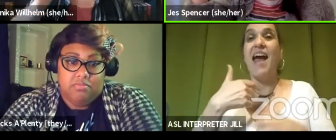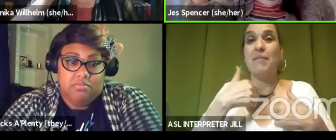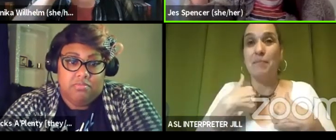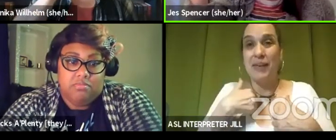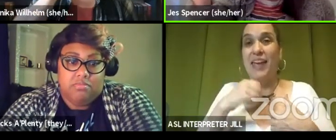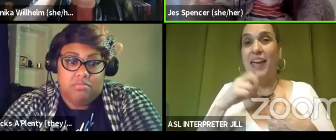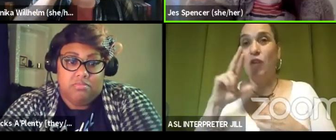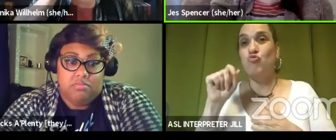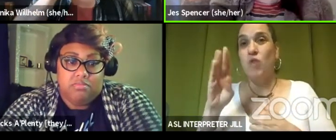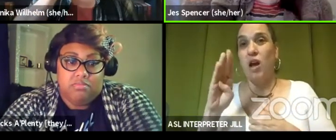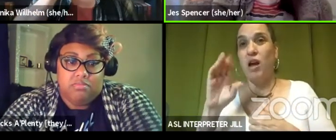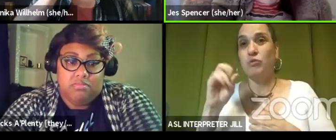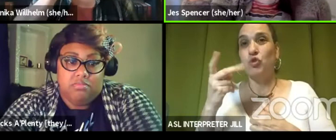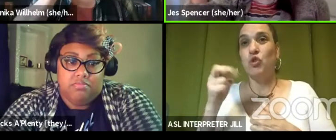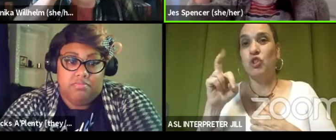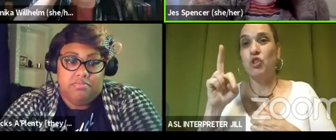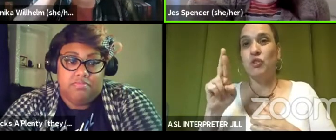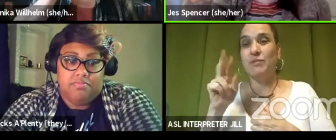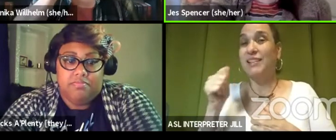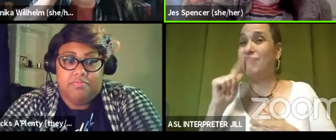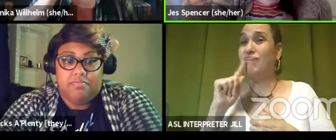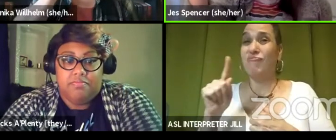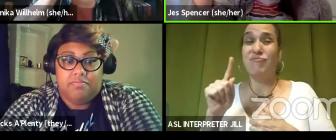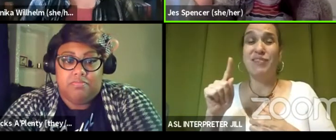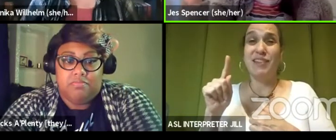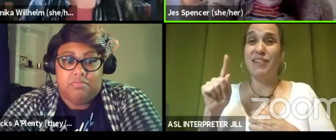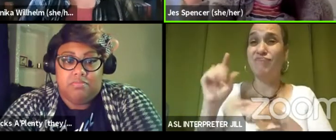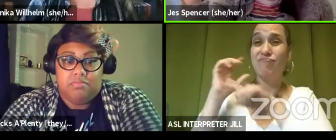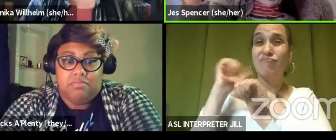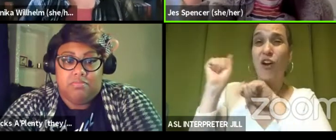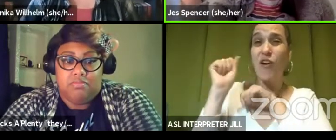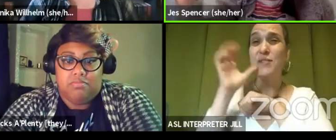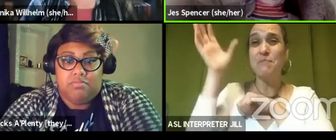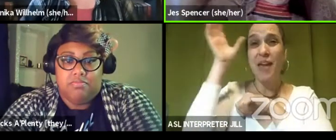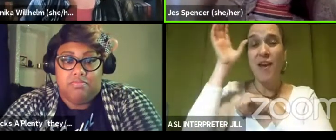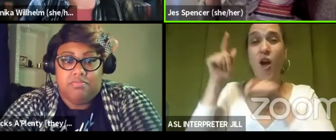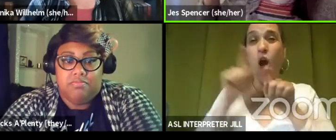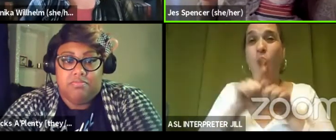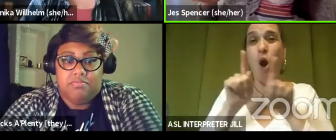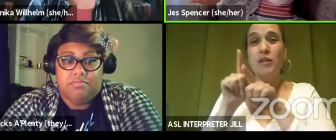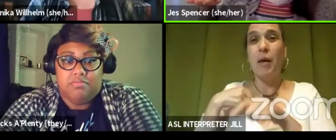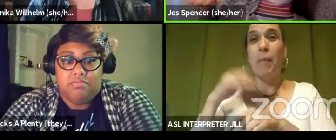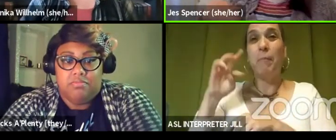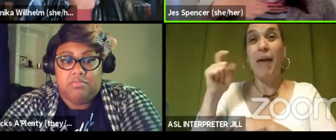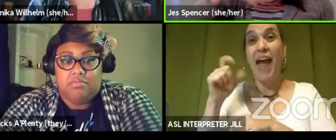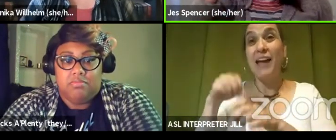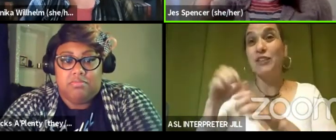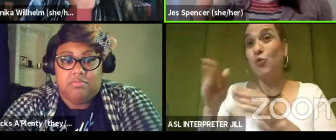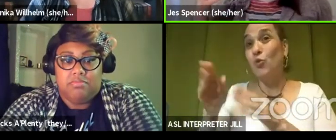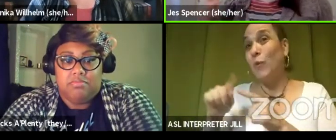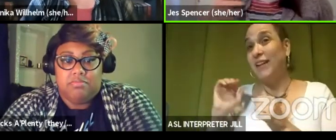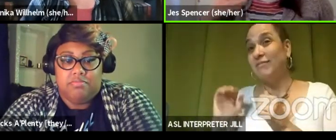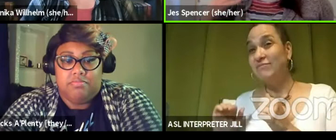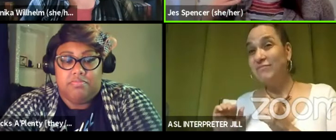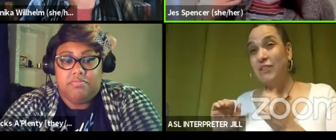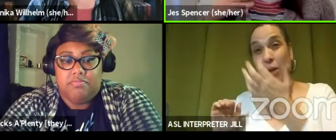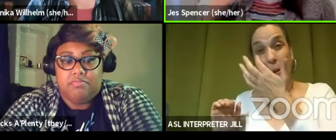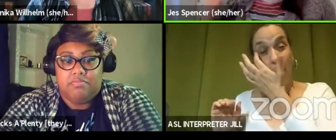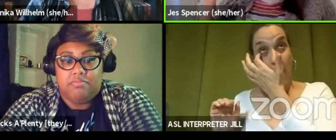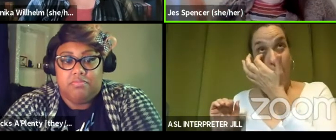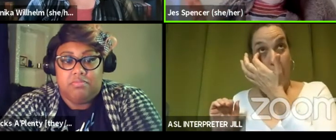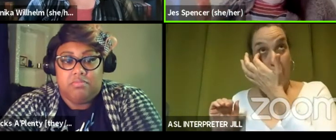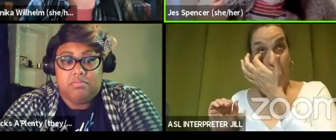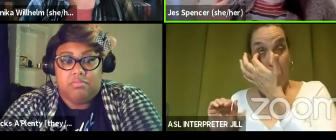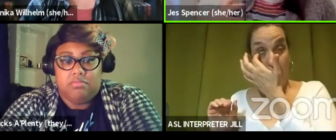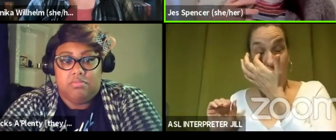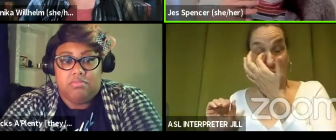who's also killer parent, also had Max in the room when Max was like this tall. And so it is about setting